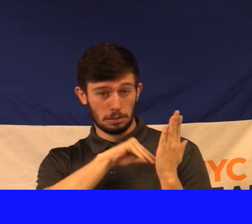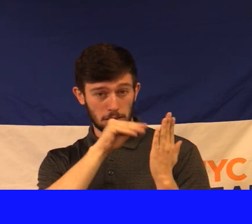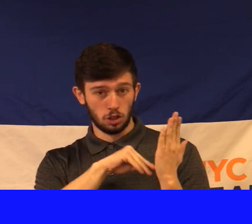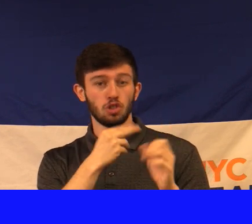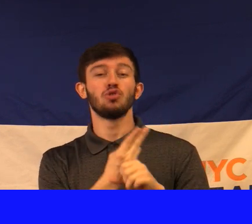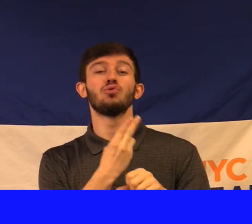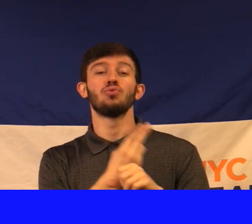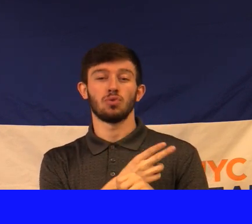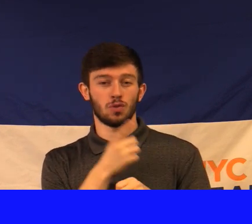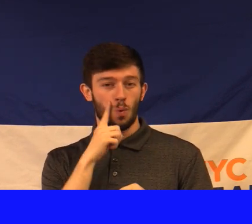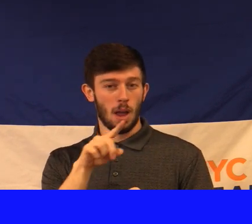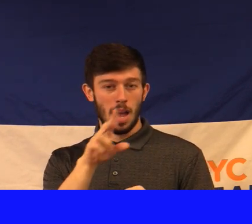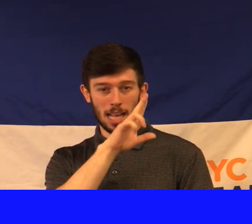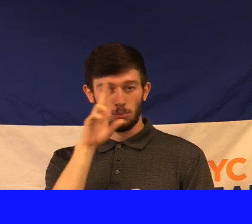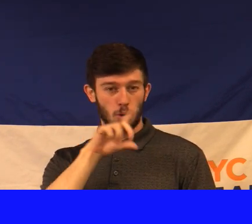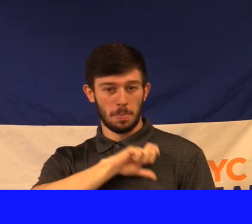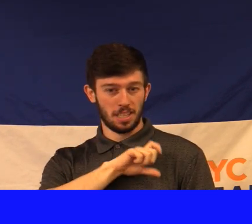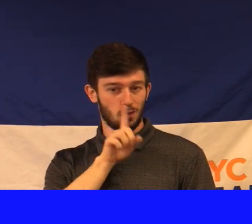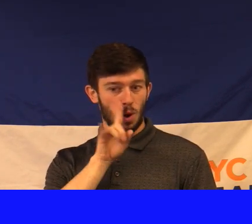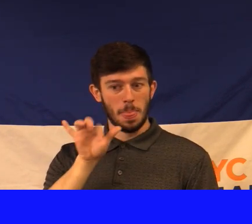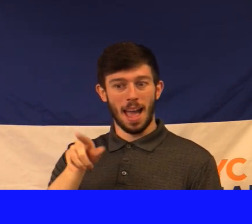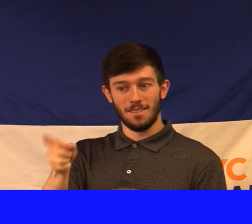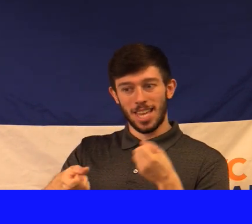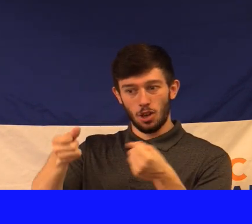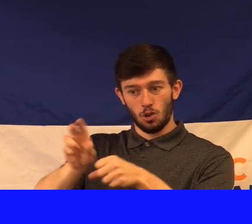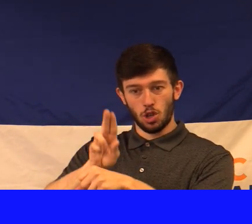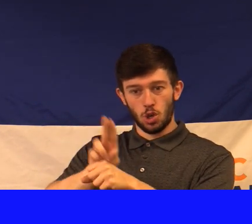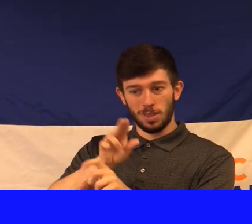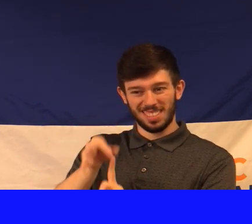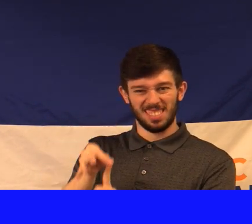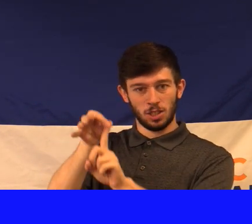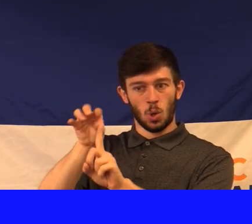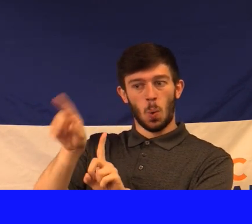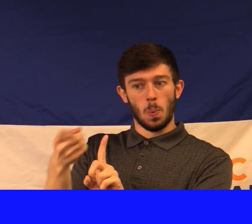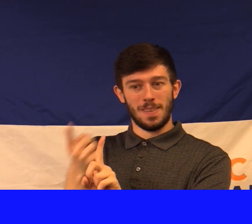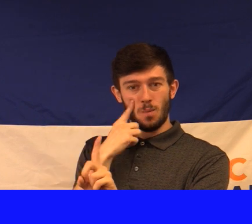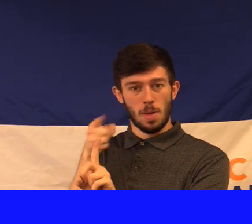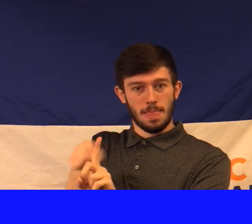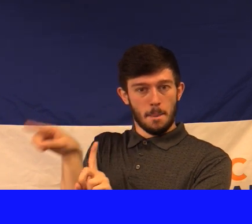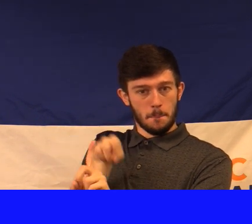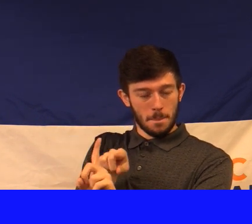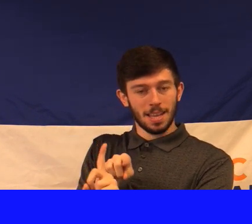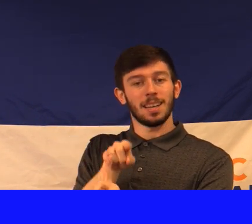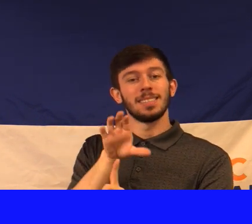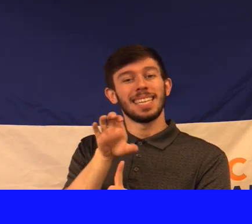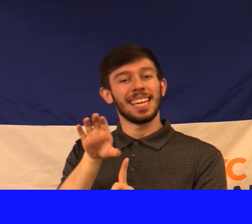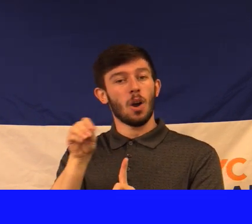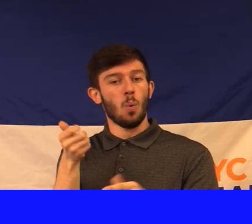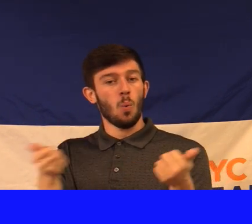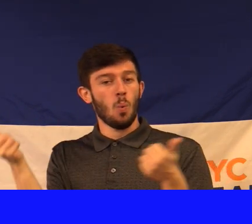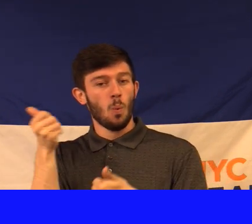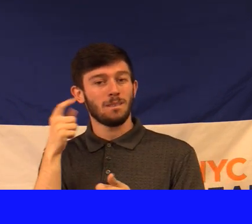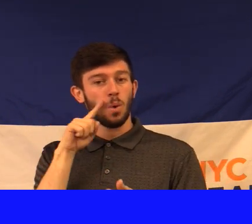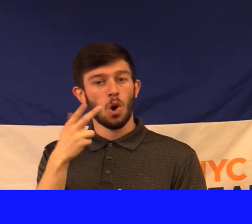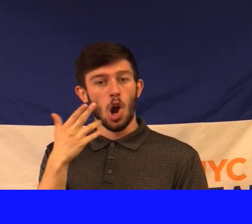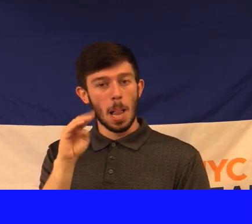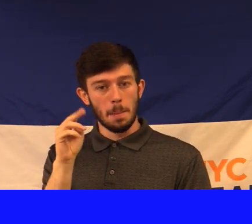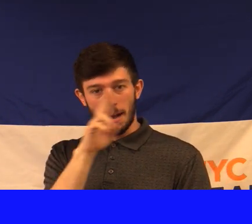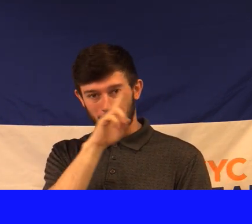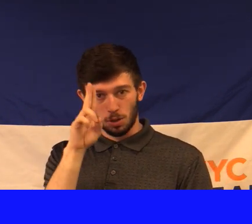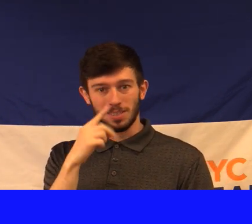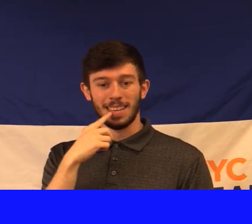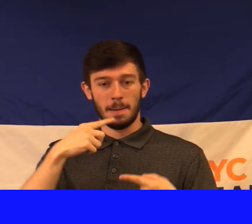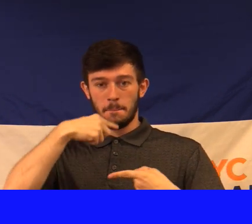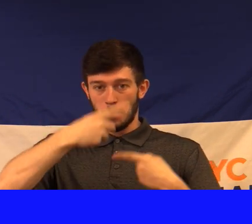hospital police for the vehicle used exclusively by them. The CEO of Harlem Hospital advised us that the